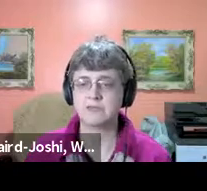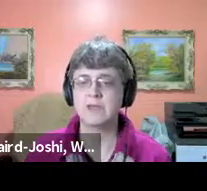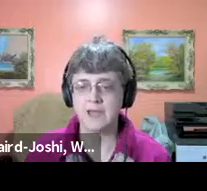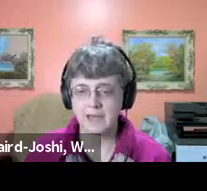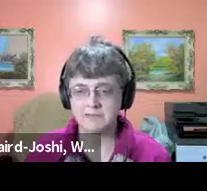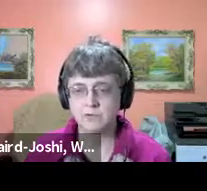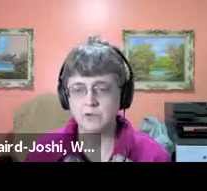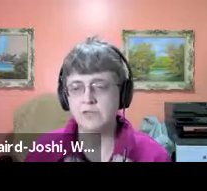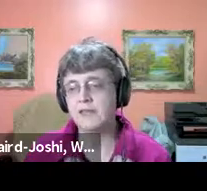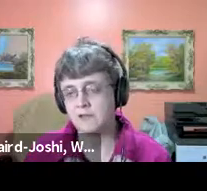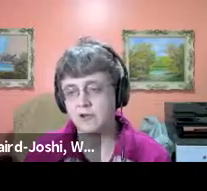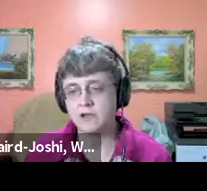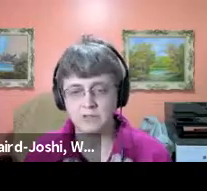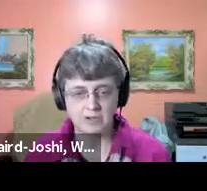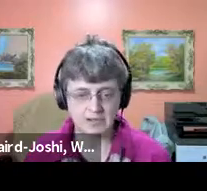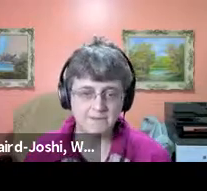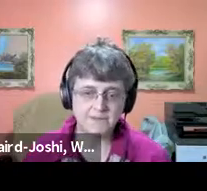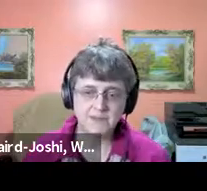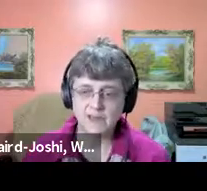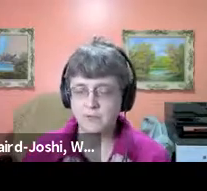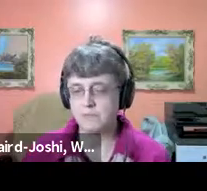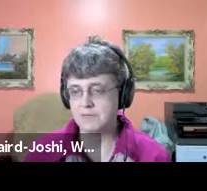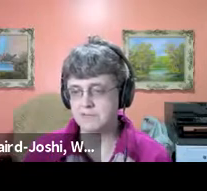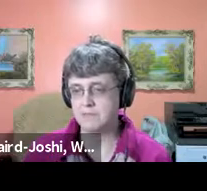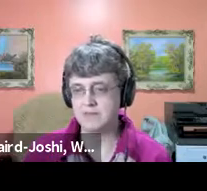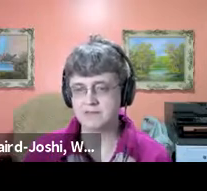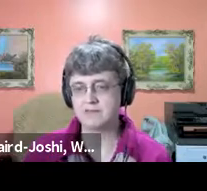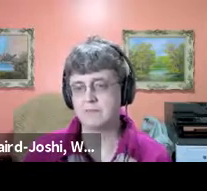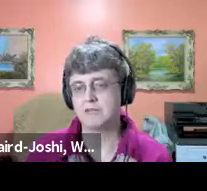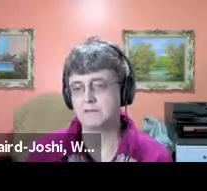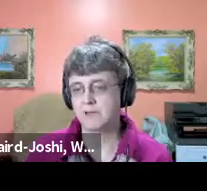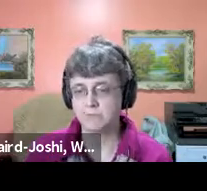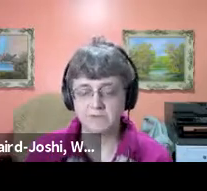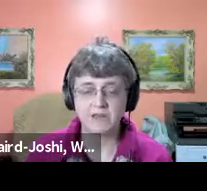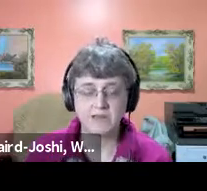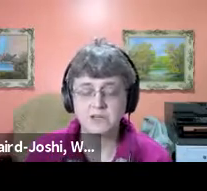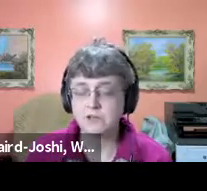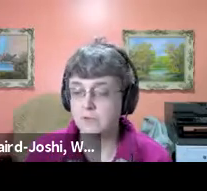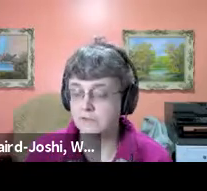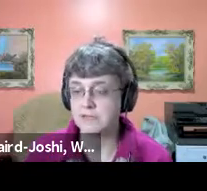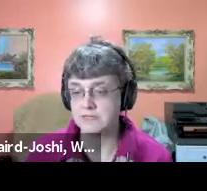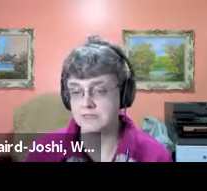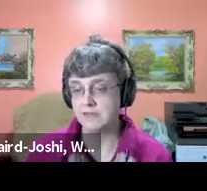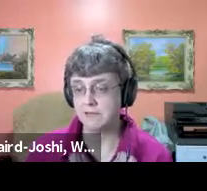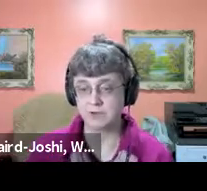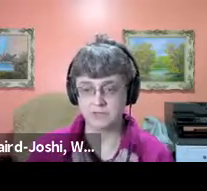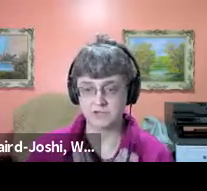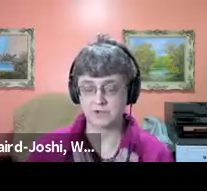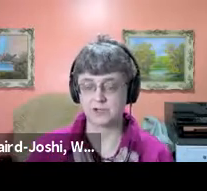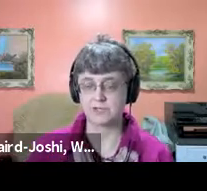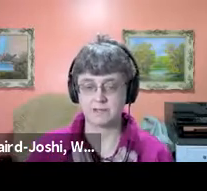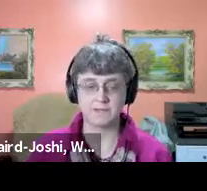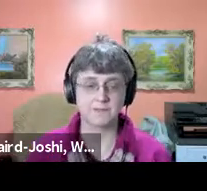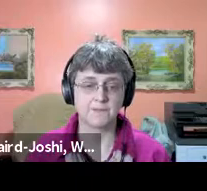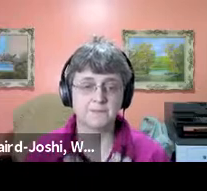resources at school and in their community. I will be submitting these comments and can provide additional references. Thank you very much for